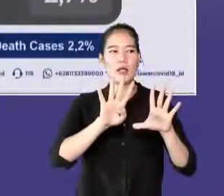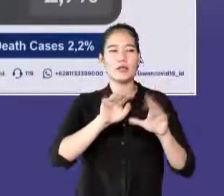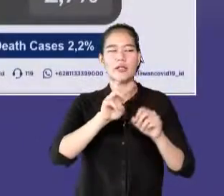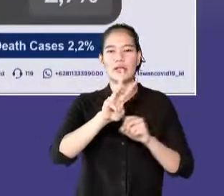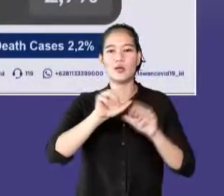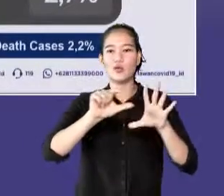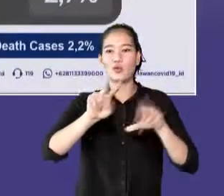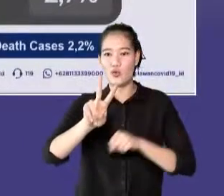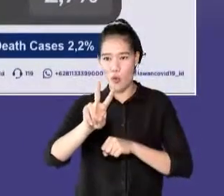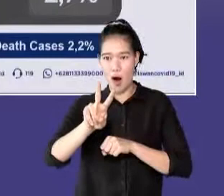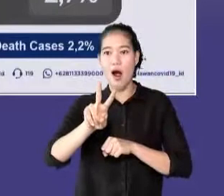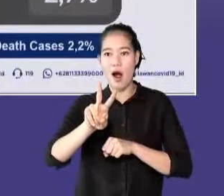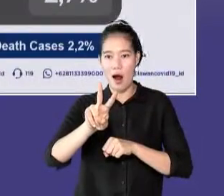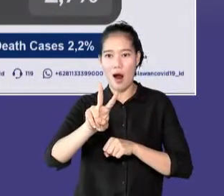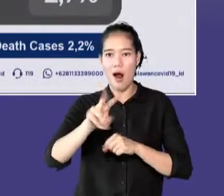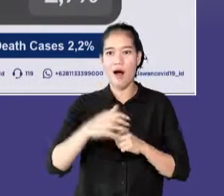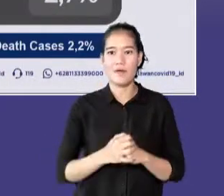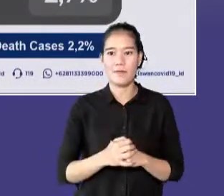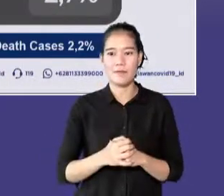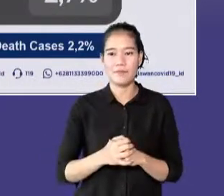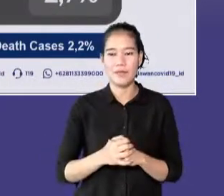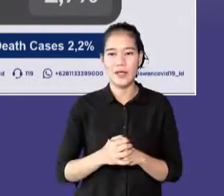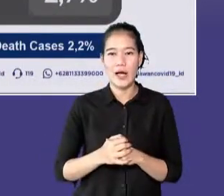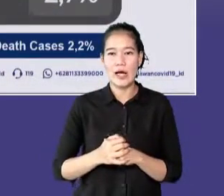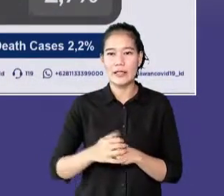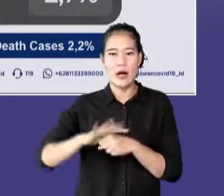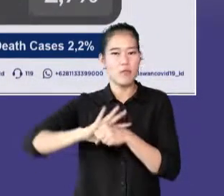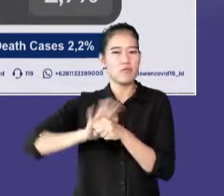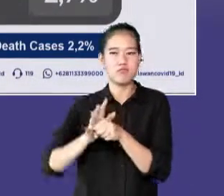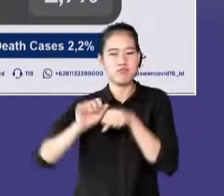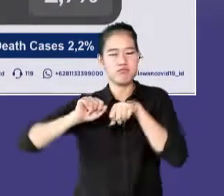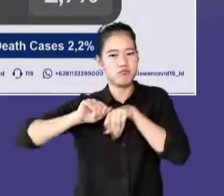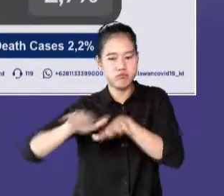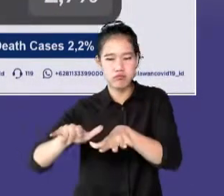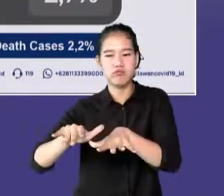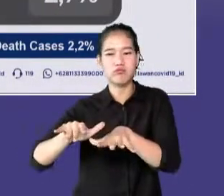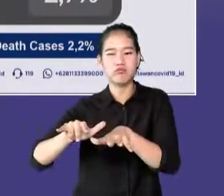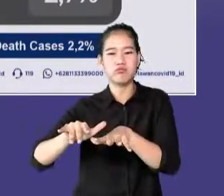4,829, and the total active cases was